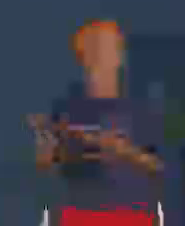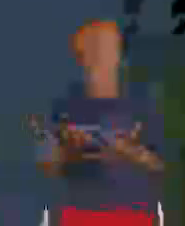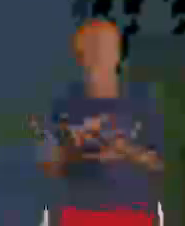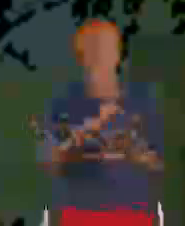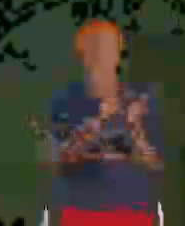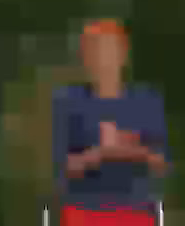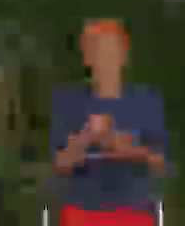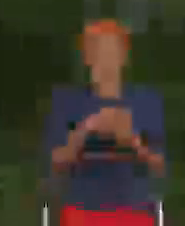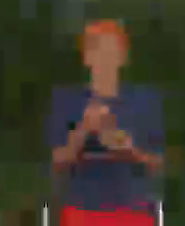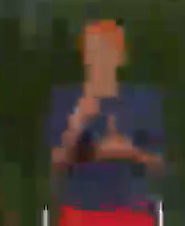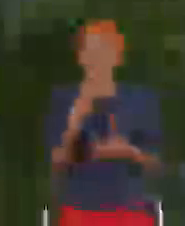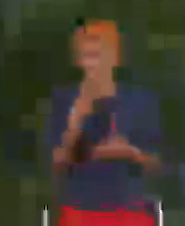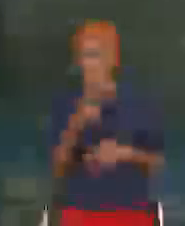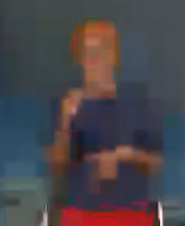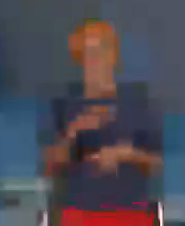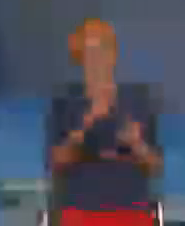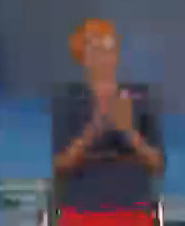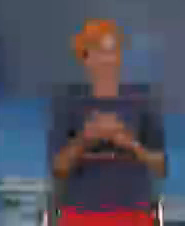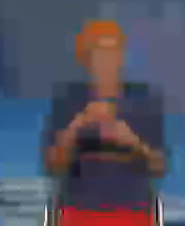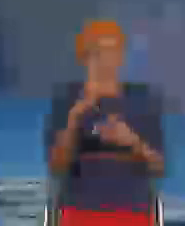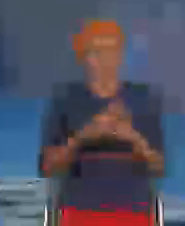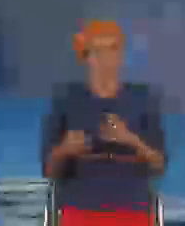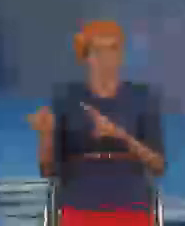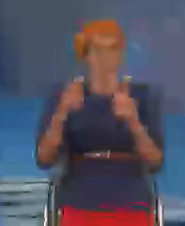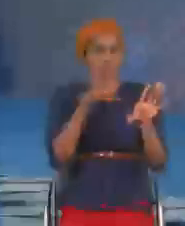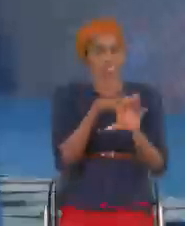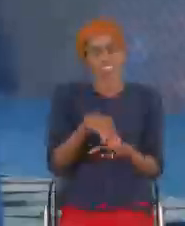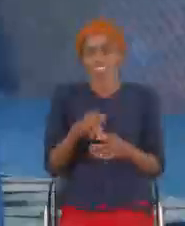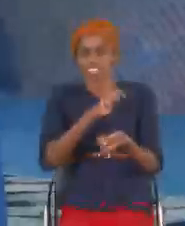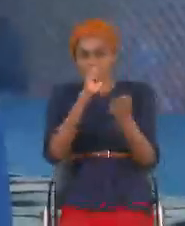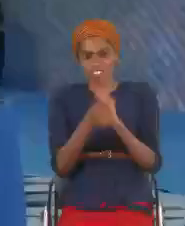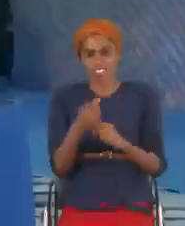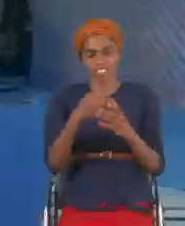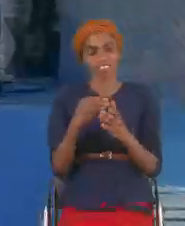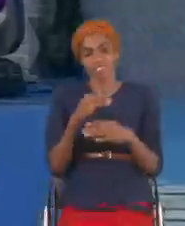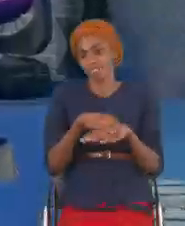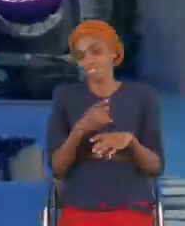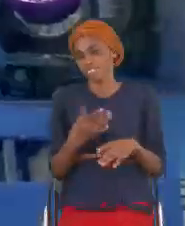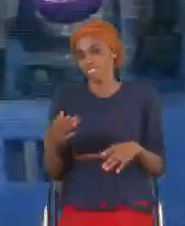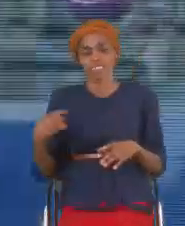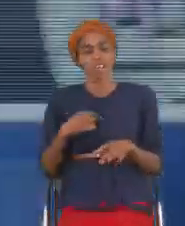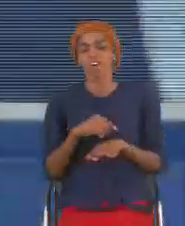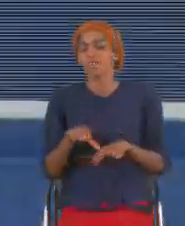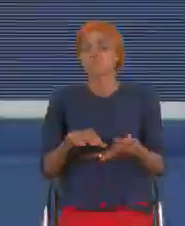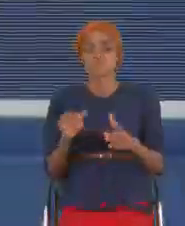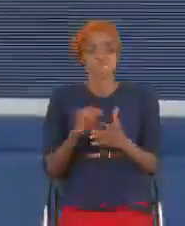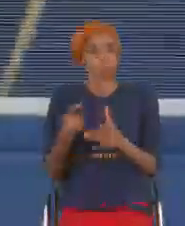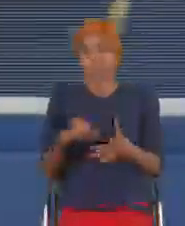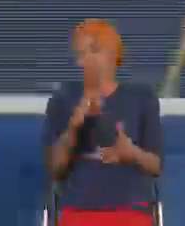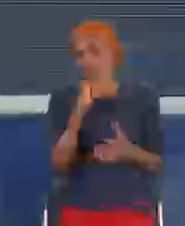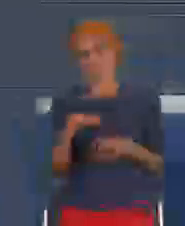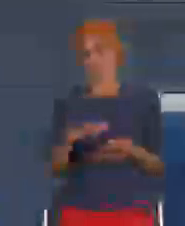what we browse, a change of what we look at, a change of the things that we do, we shouldn't do,